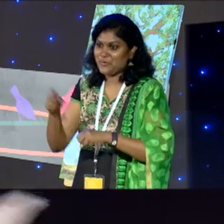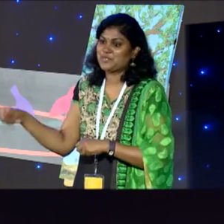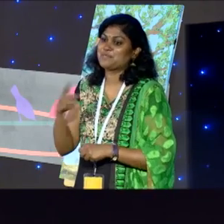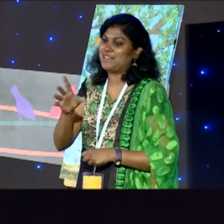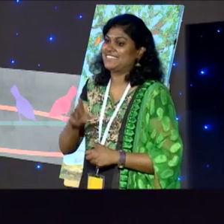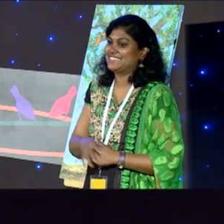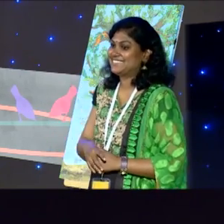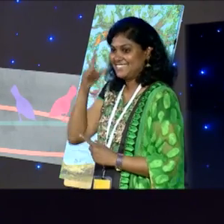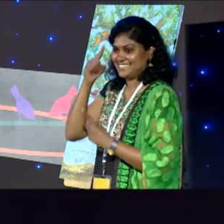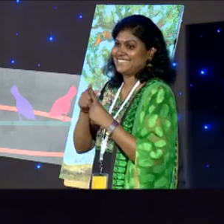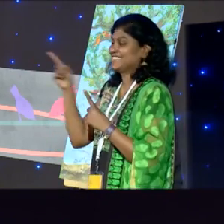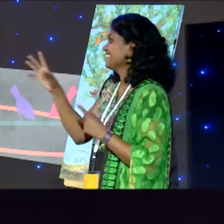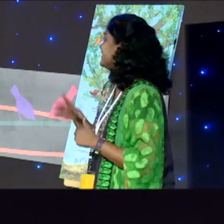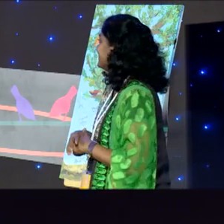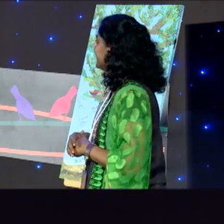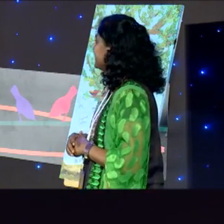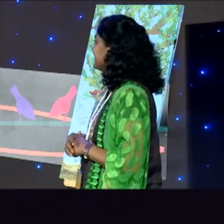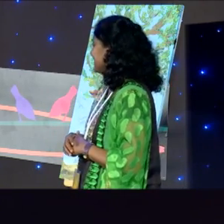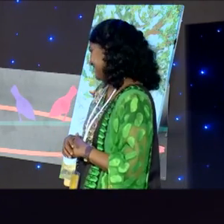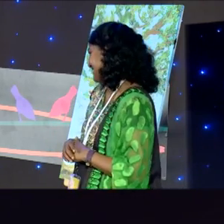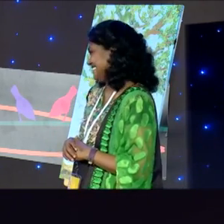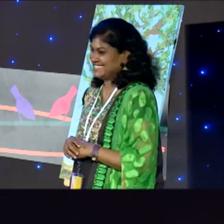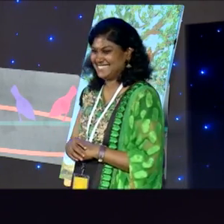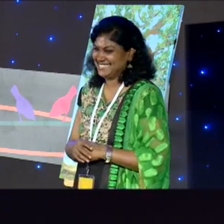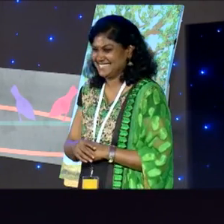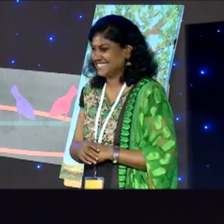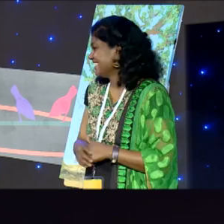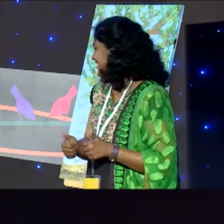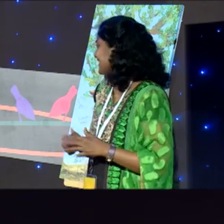rather than shutting us out completely and saying, "Tumhe kya aata hai?"